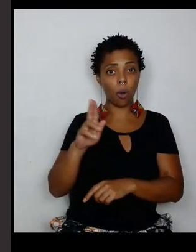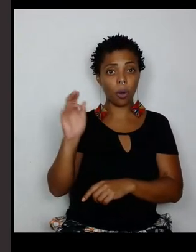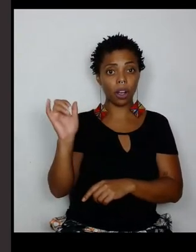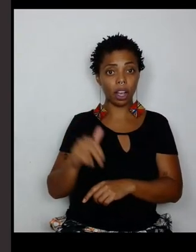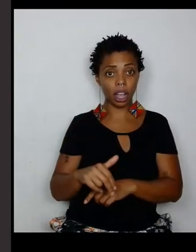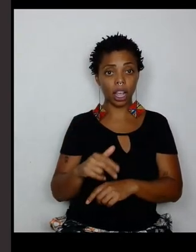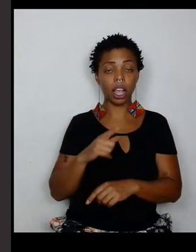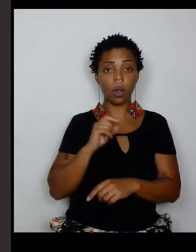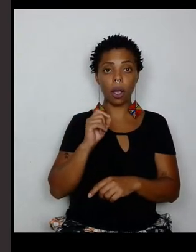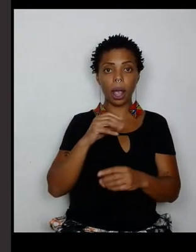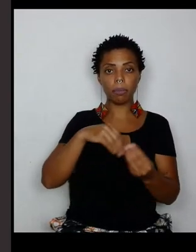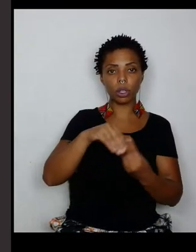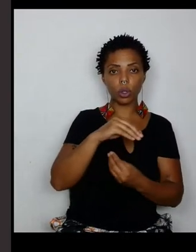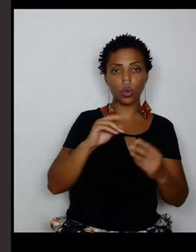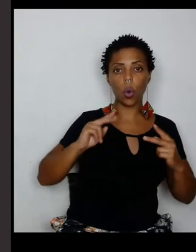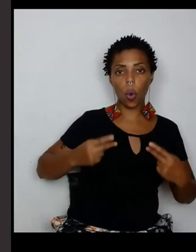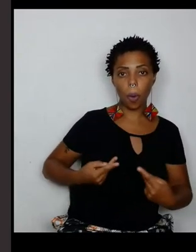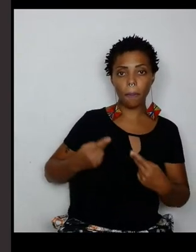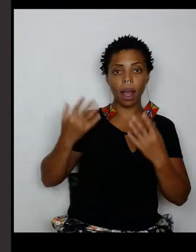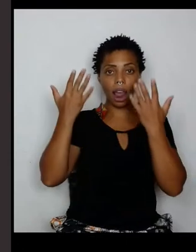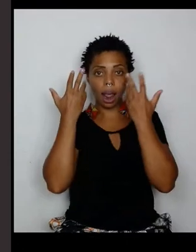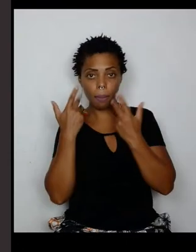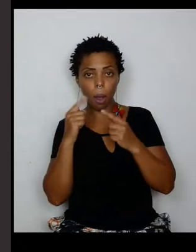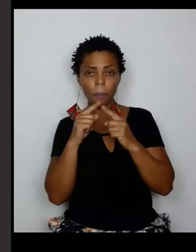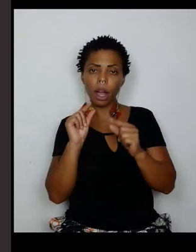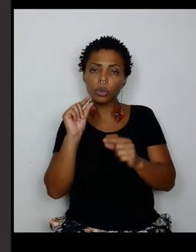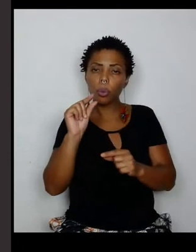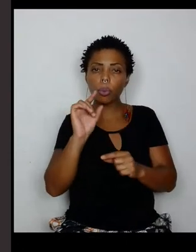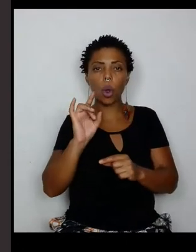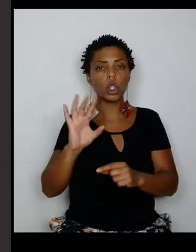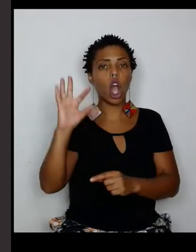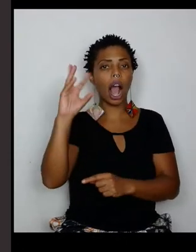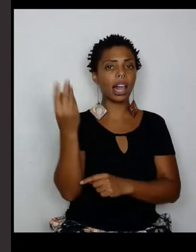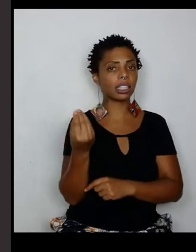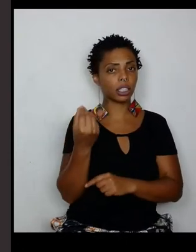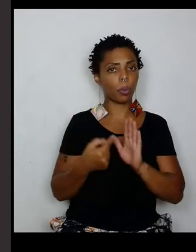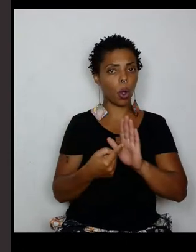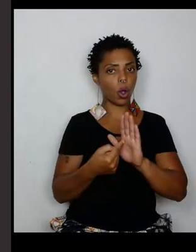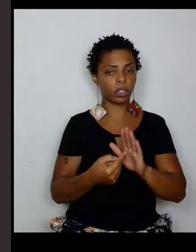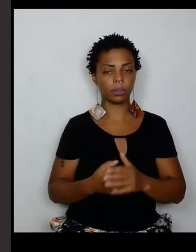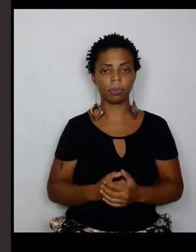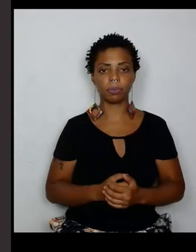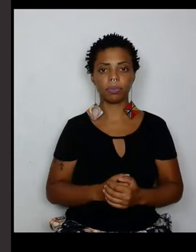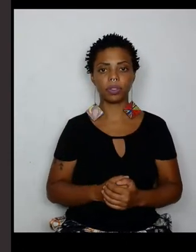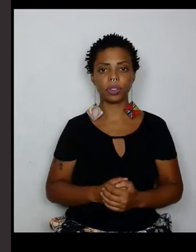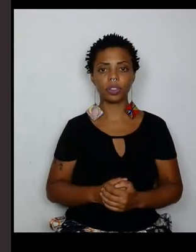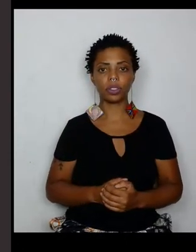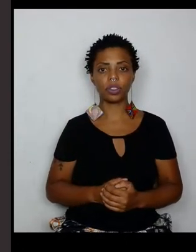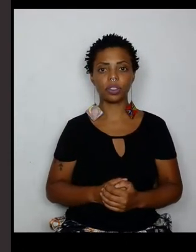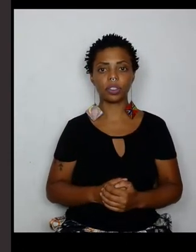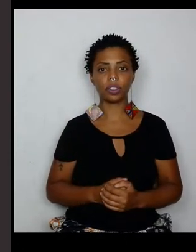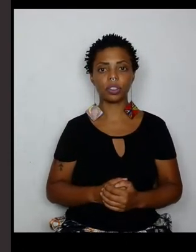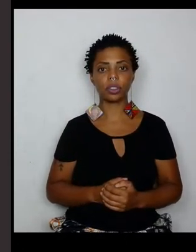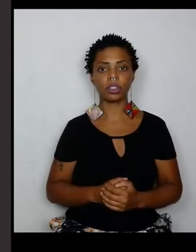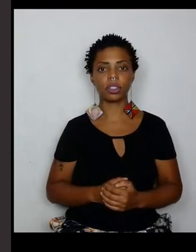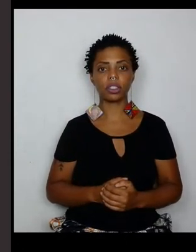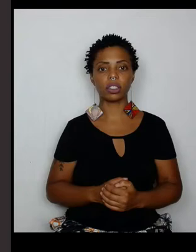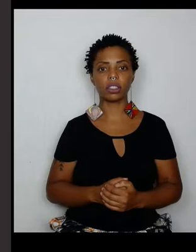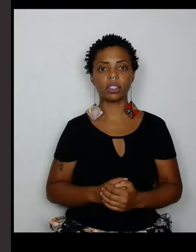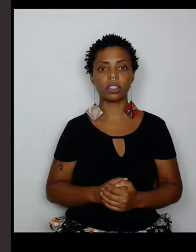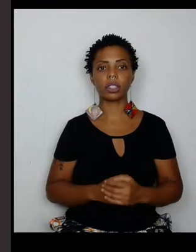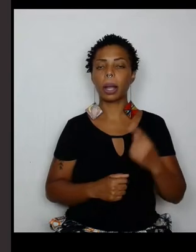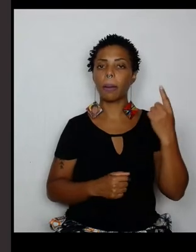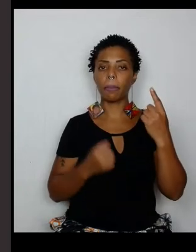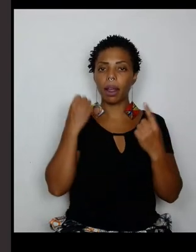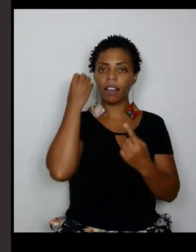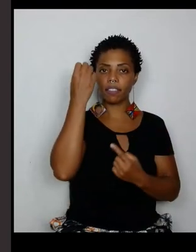classicism next slide go against first first traveled to tahiti in 1891 and died